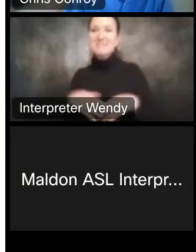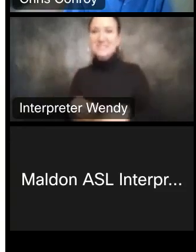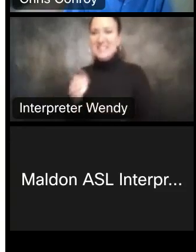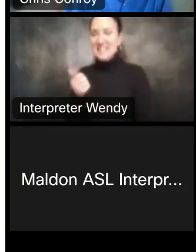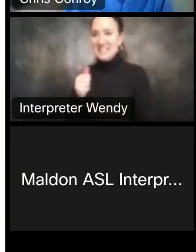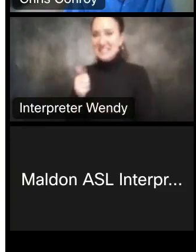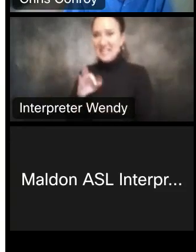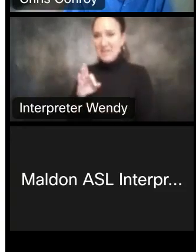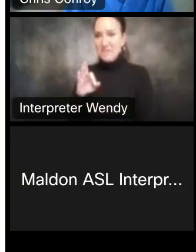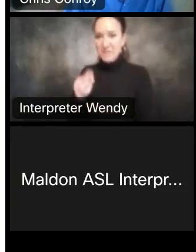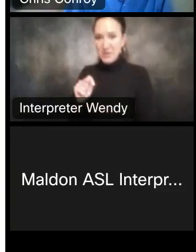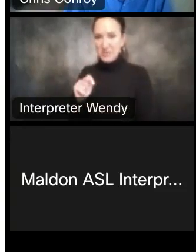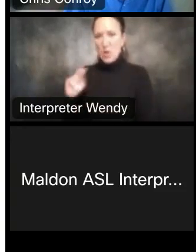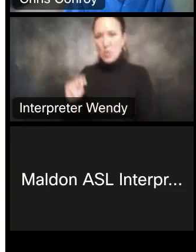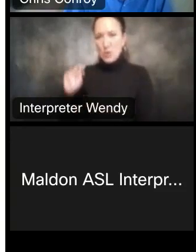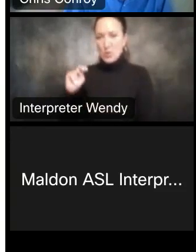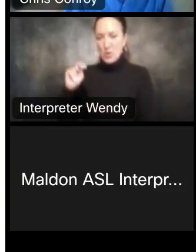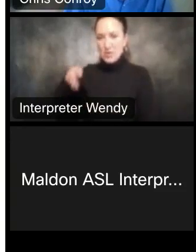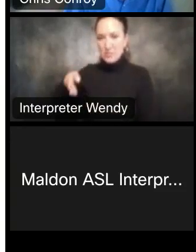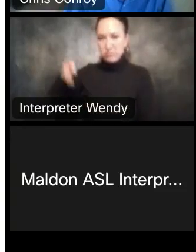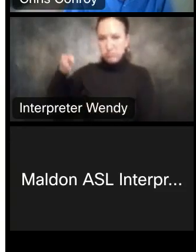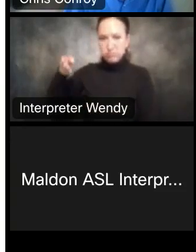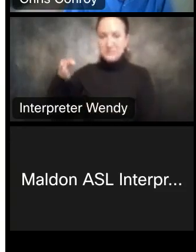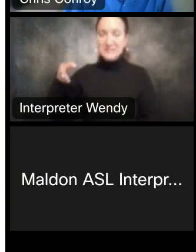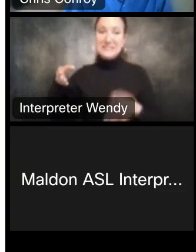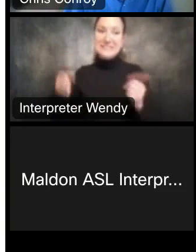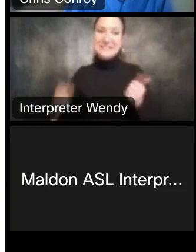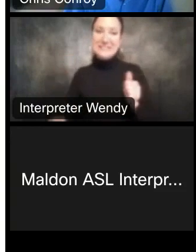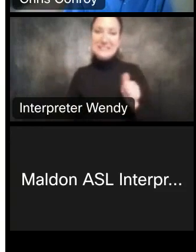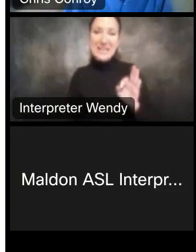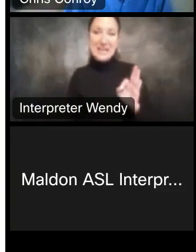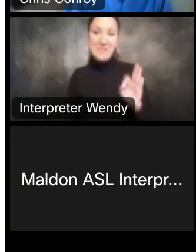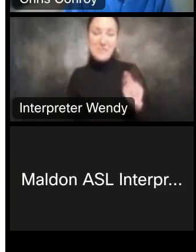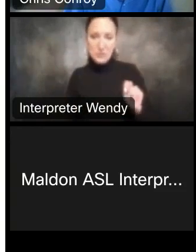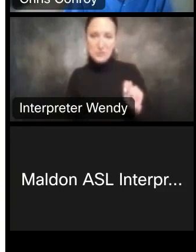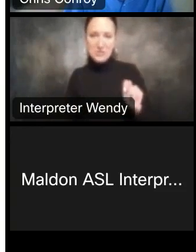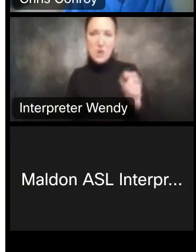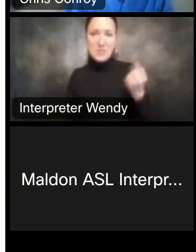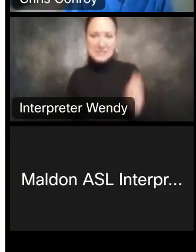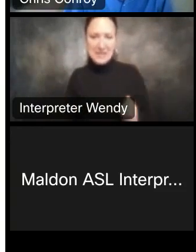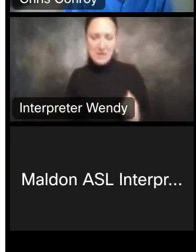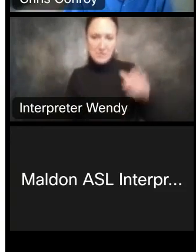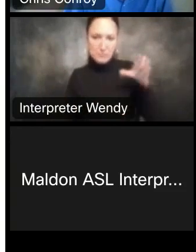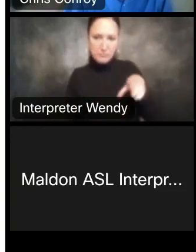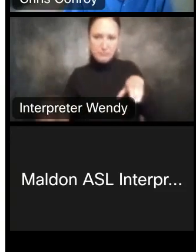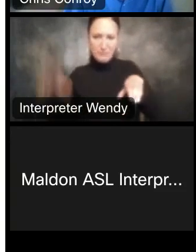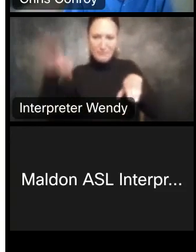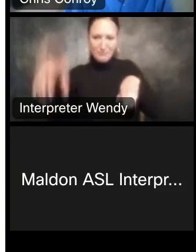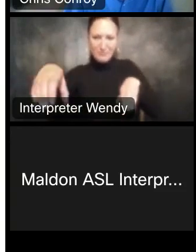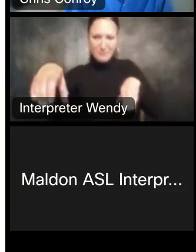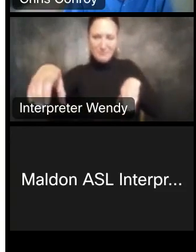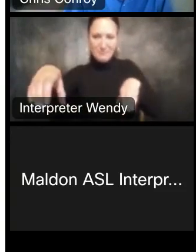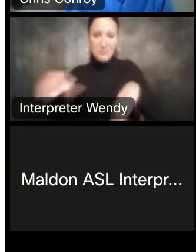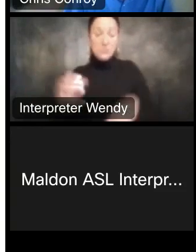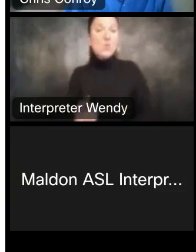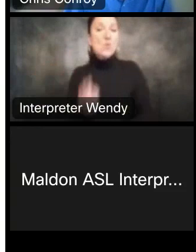10-foot shared use facility on the north side and 10-foot shared use facility on the south side. One thing that